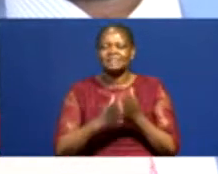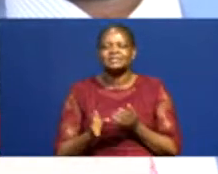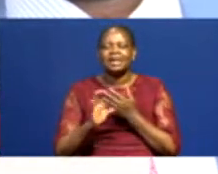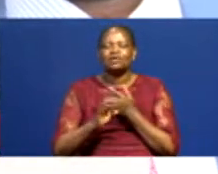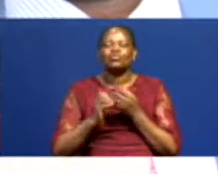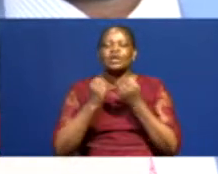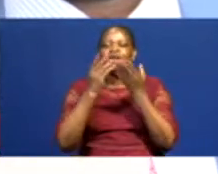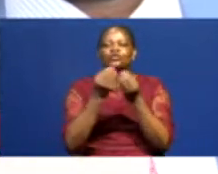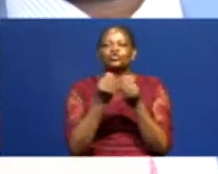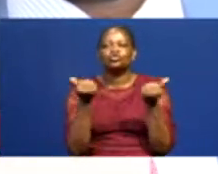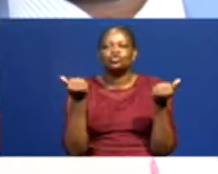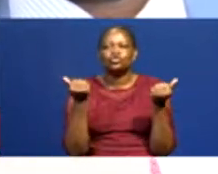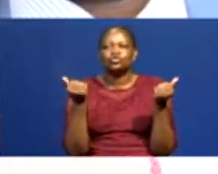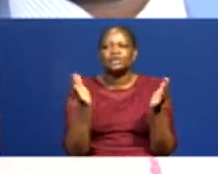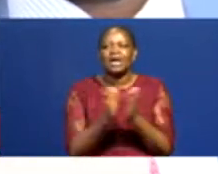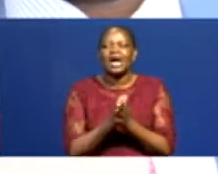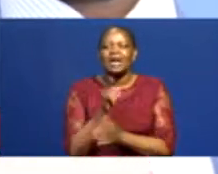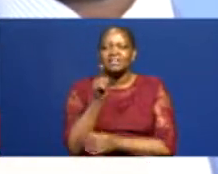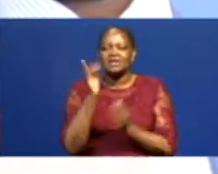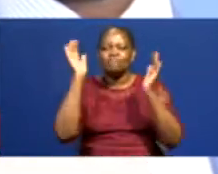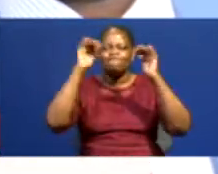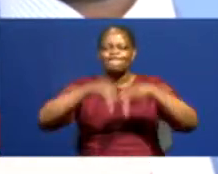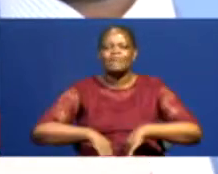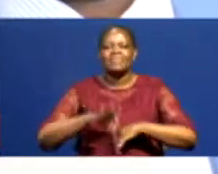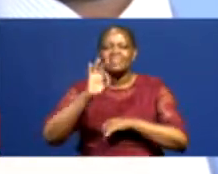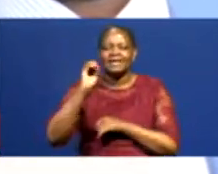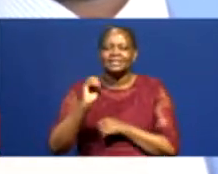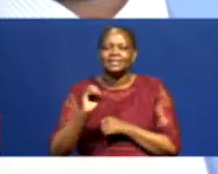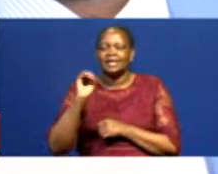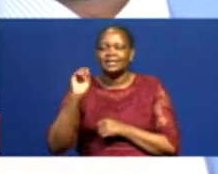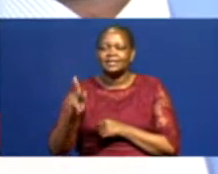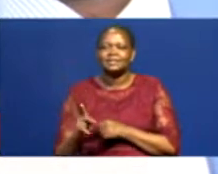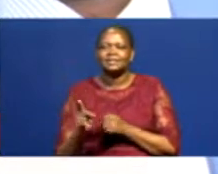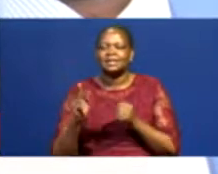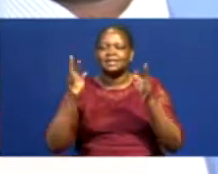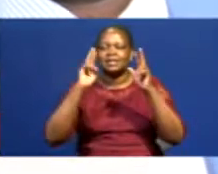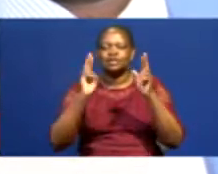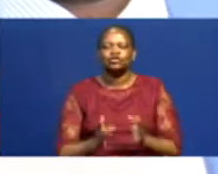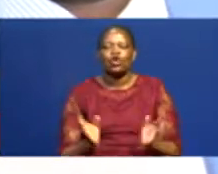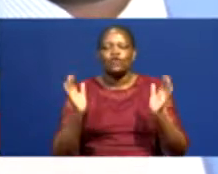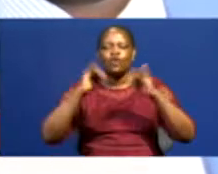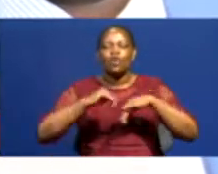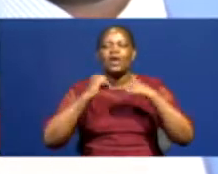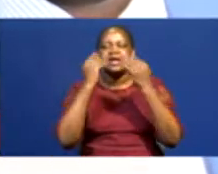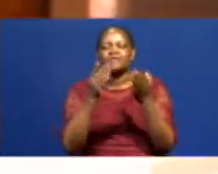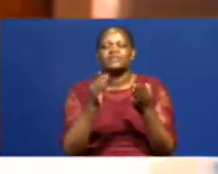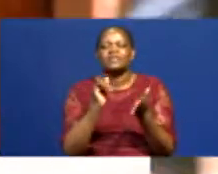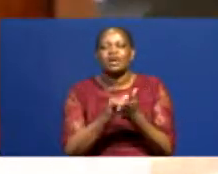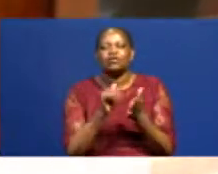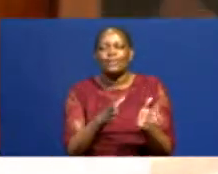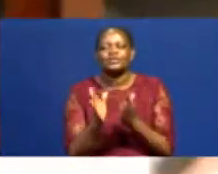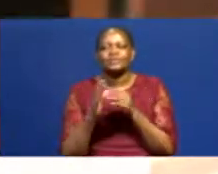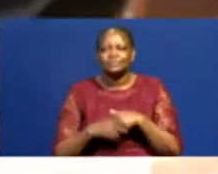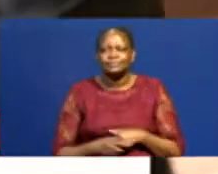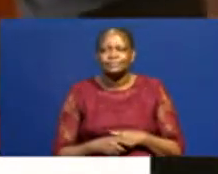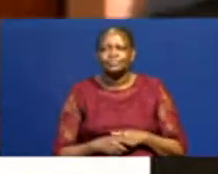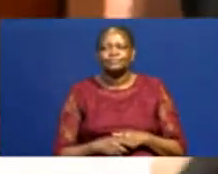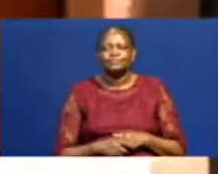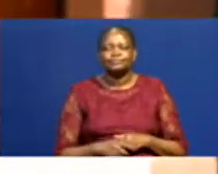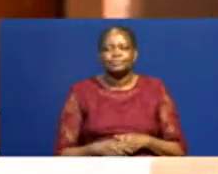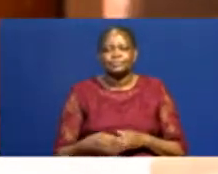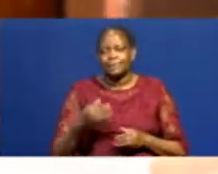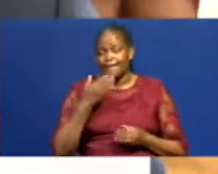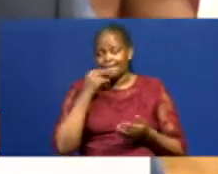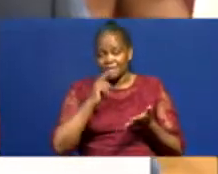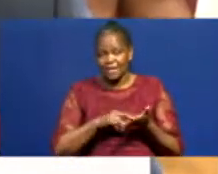provide solutions. And this convention, the 30th IK International Convention, is going to provide that platform. Mbogwa says the better